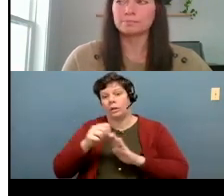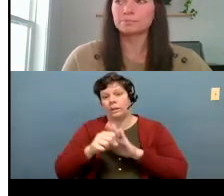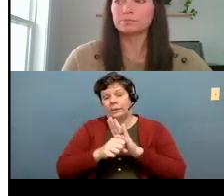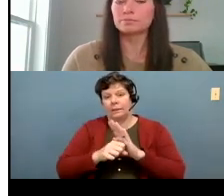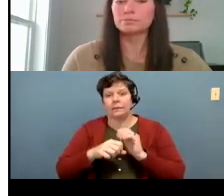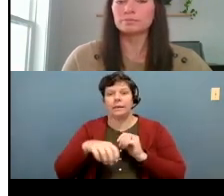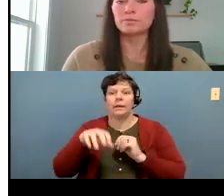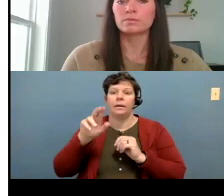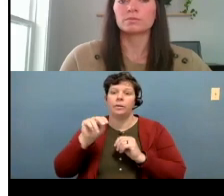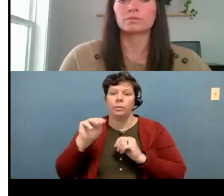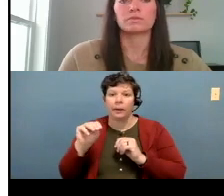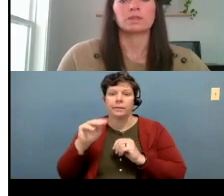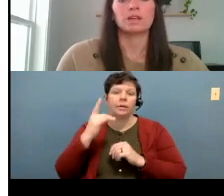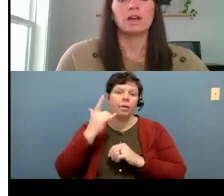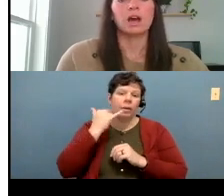California.